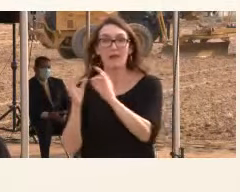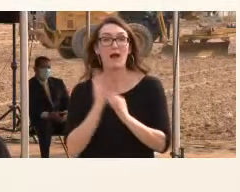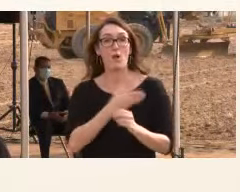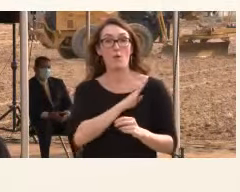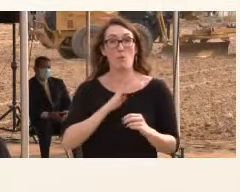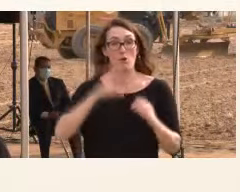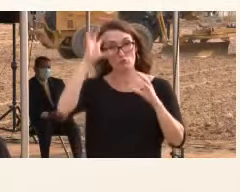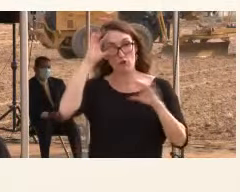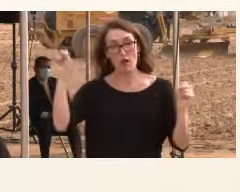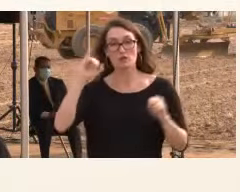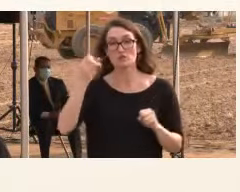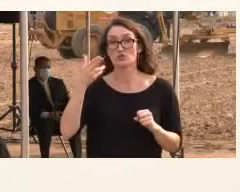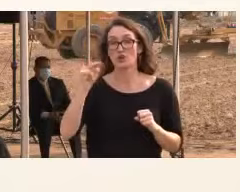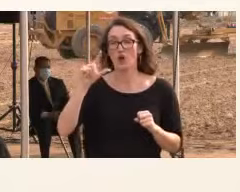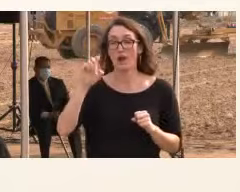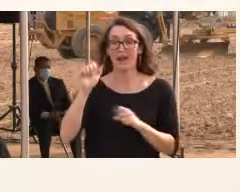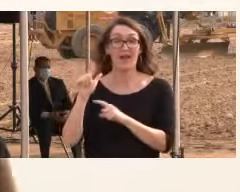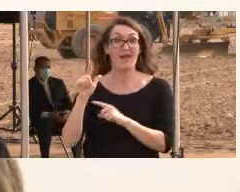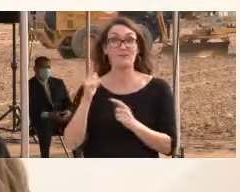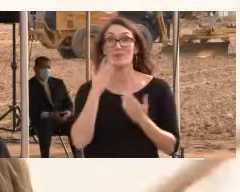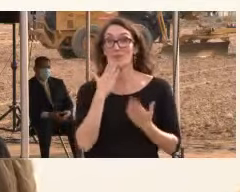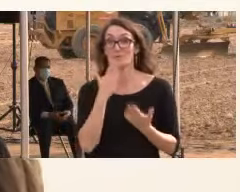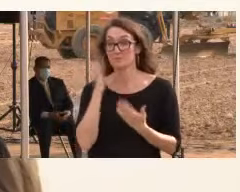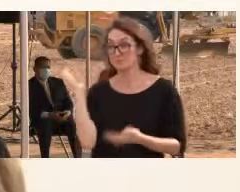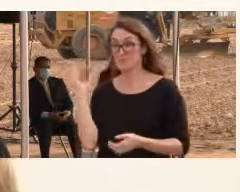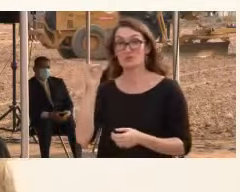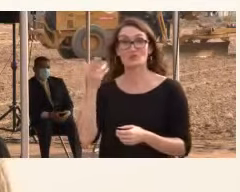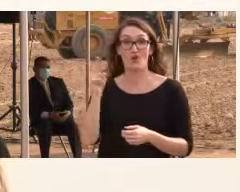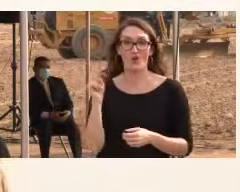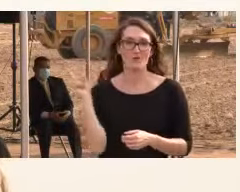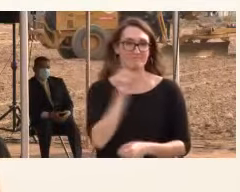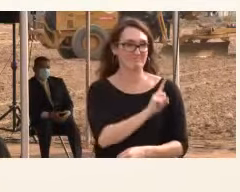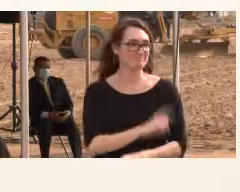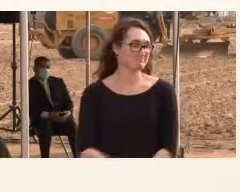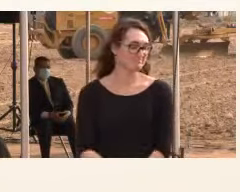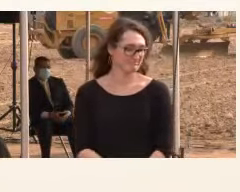president, John Leal. Thank you. John?